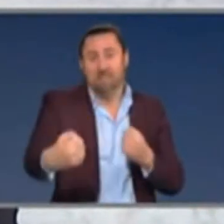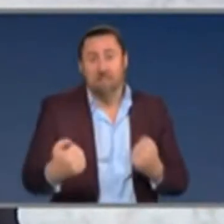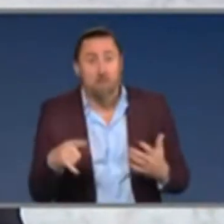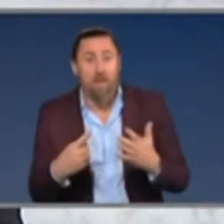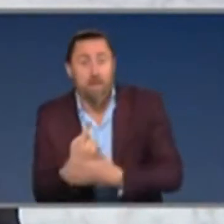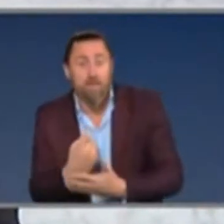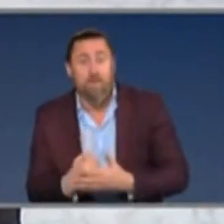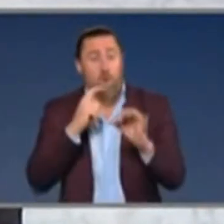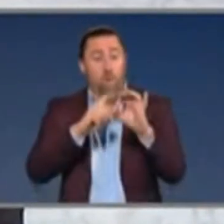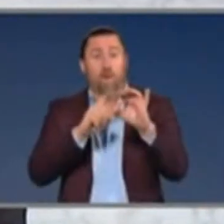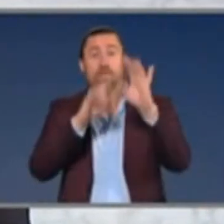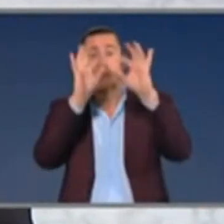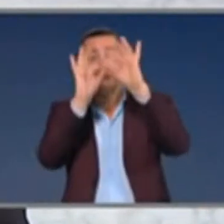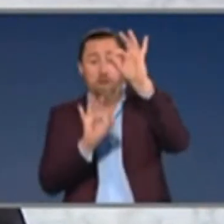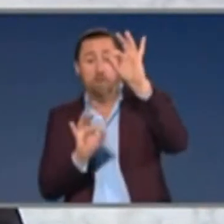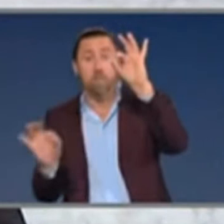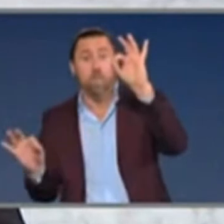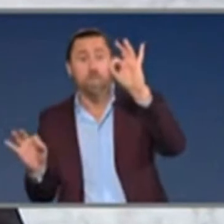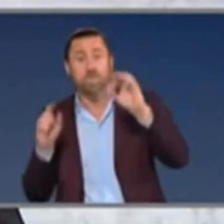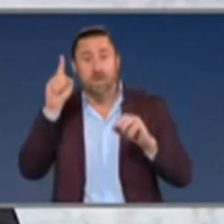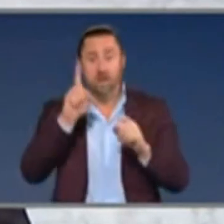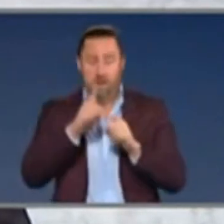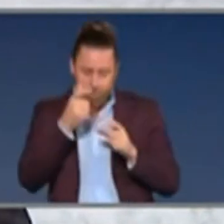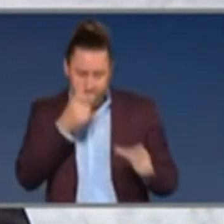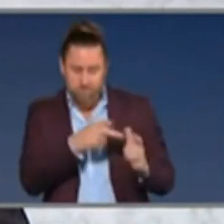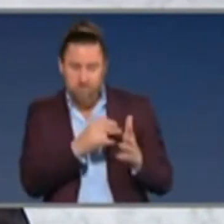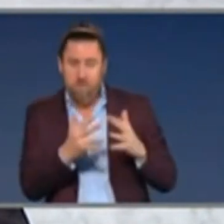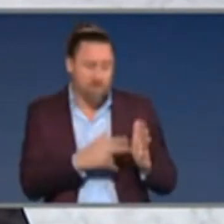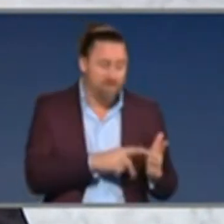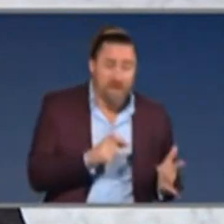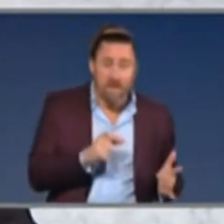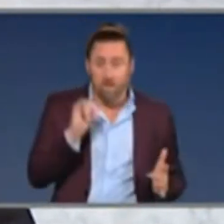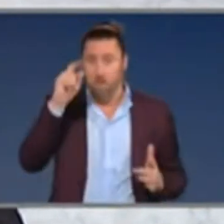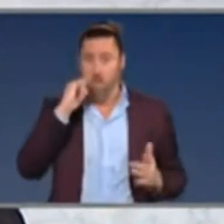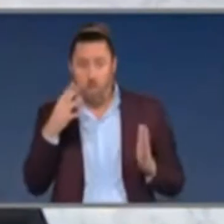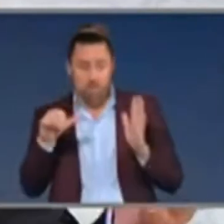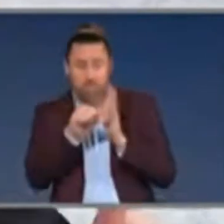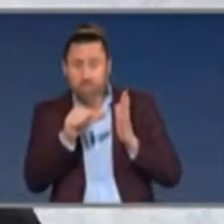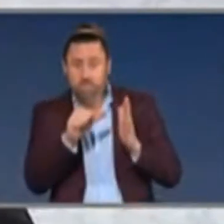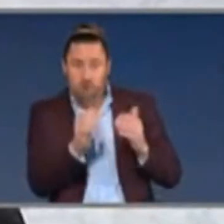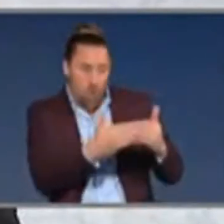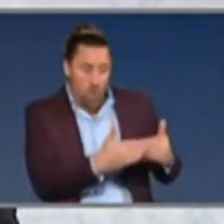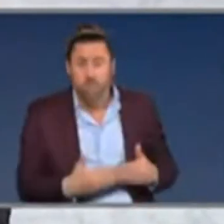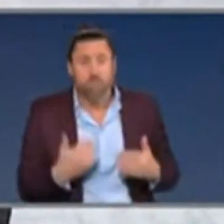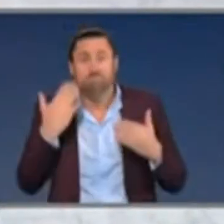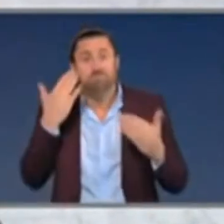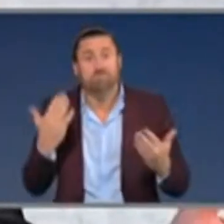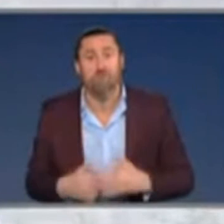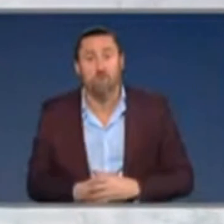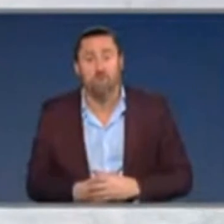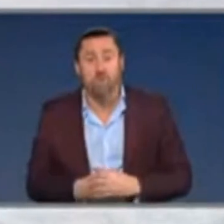about borders in Queensland could lead to that outcome as well. I think that's a little too early to say at this point. Those changes could be